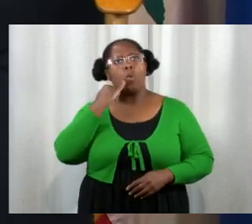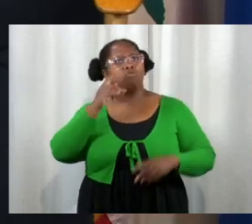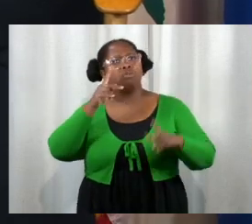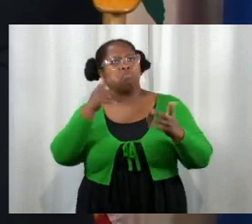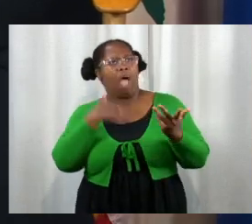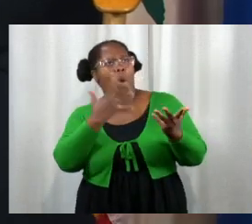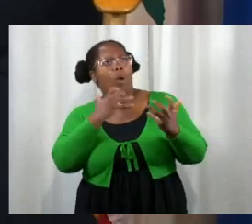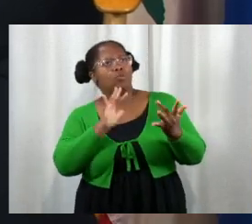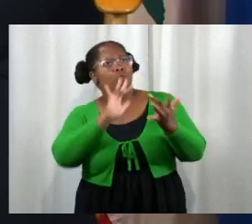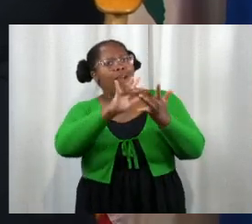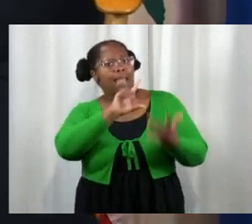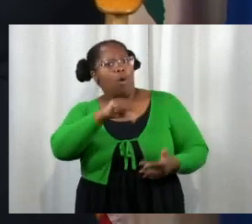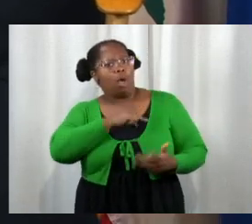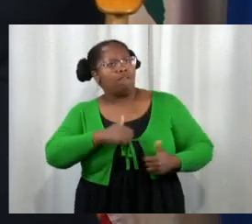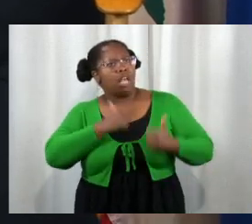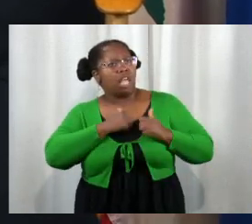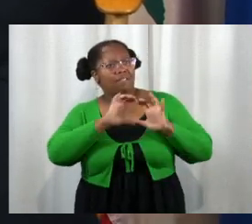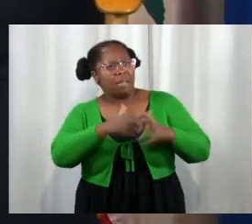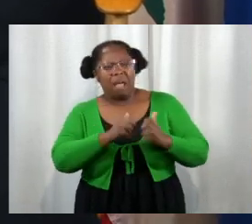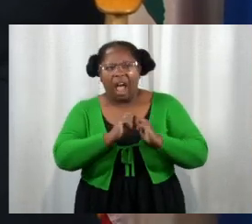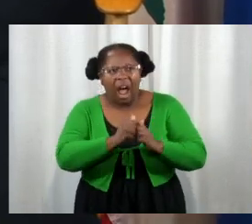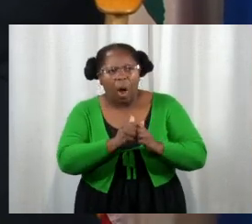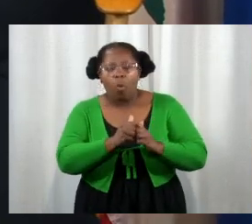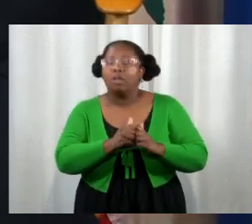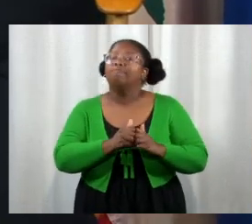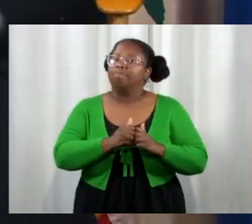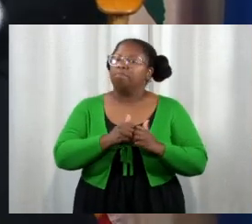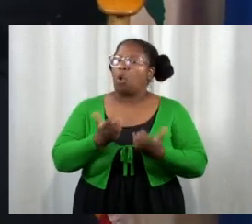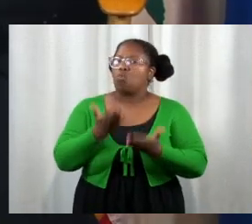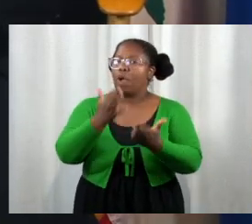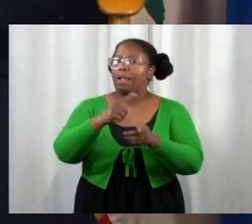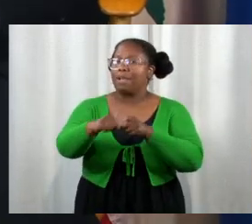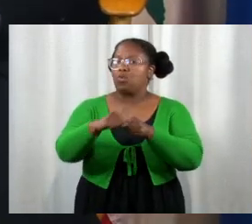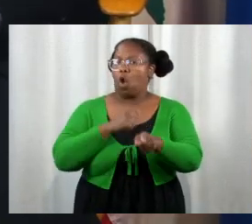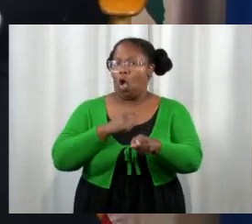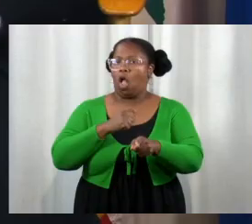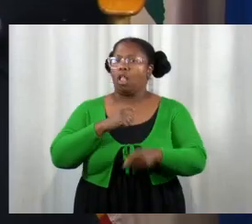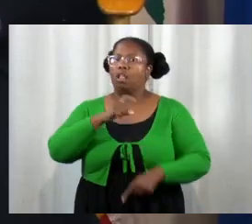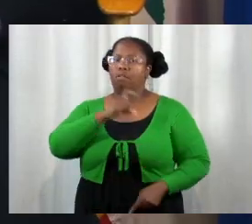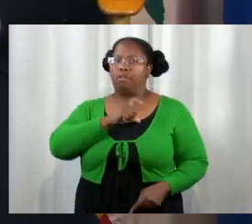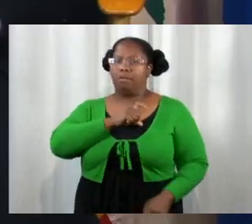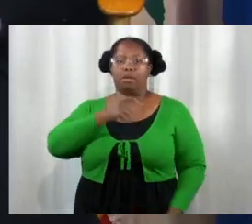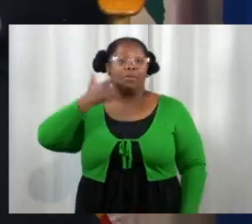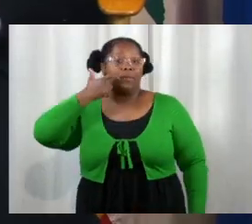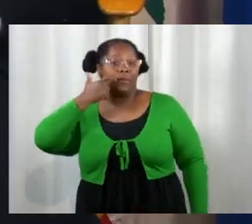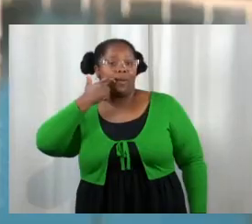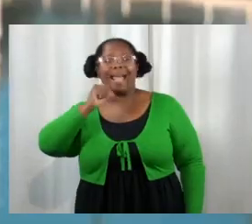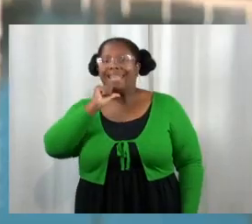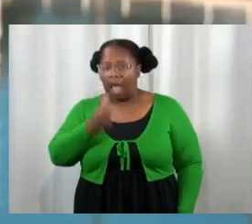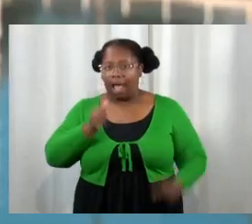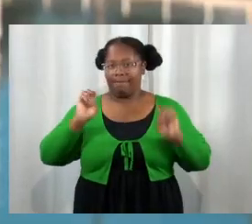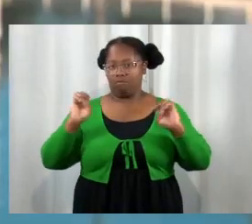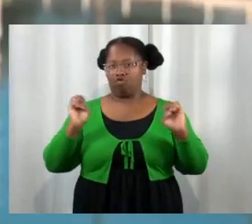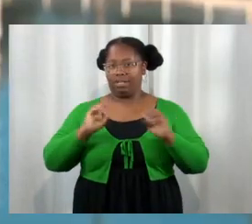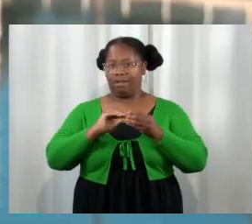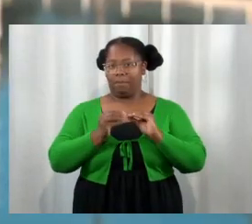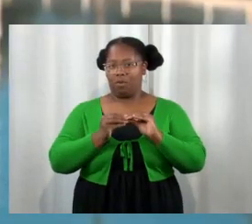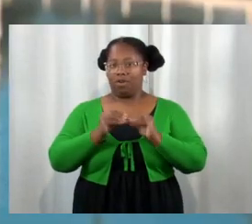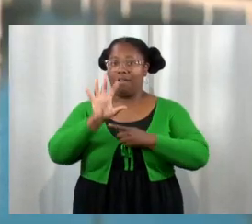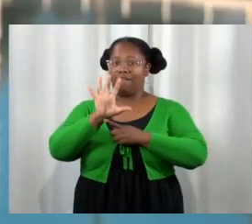how would they go about doing that? And we recommend that they just call our police dispatch, our non-emergency number, at area